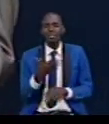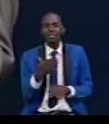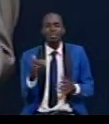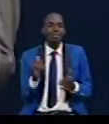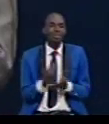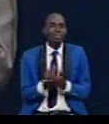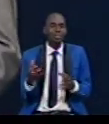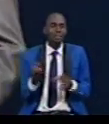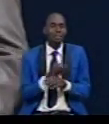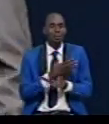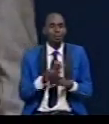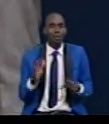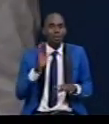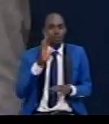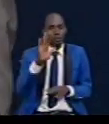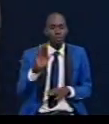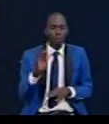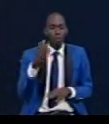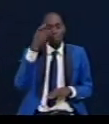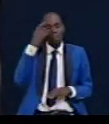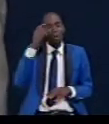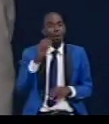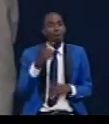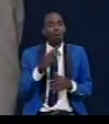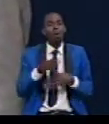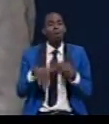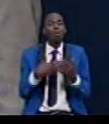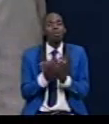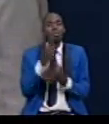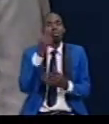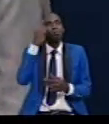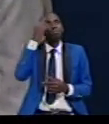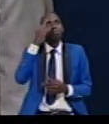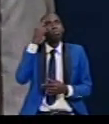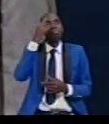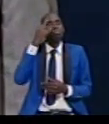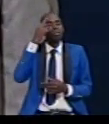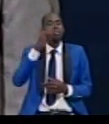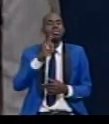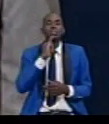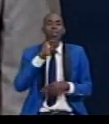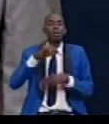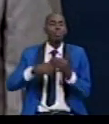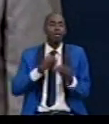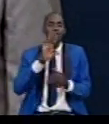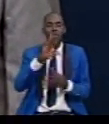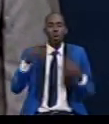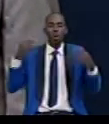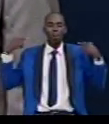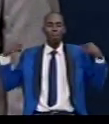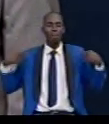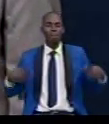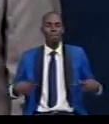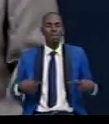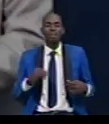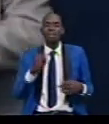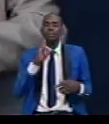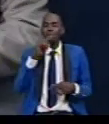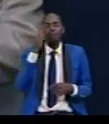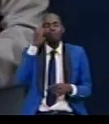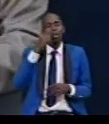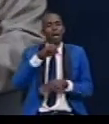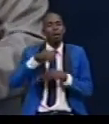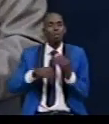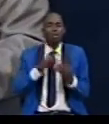even think of any other thing. All you can think of is the pain you have, is the oppression you have, is